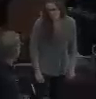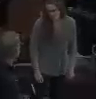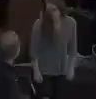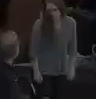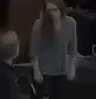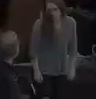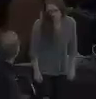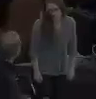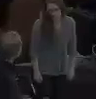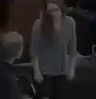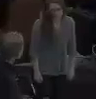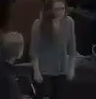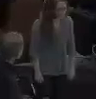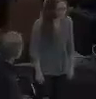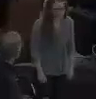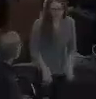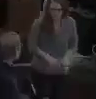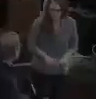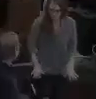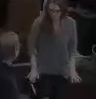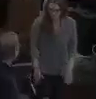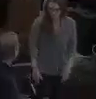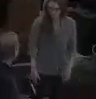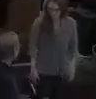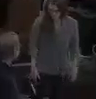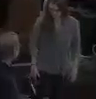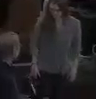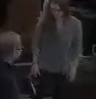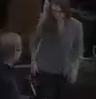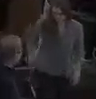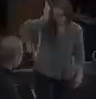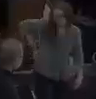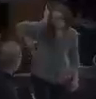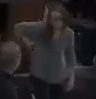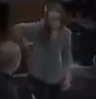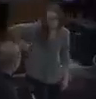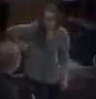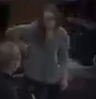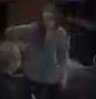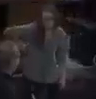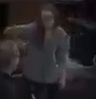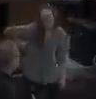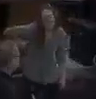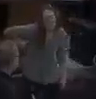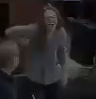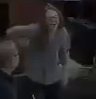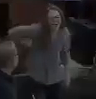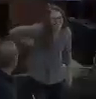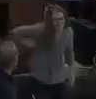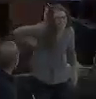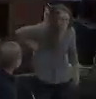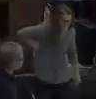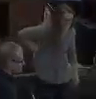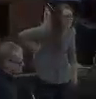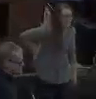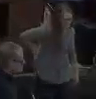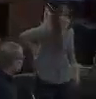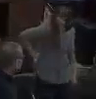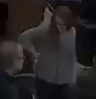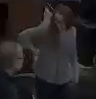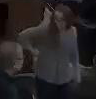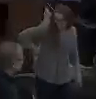Please remain standing. Take out your hymnal as you return to your seats. Turn to page number 52. There is a name I love to